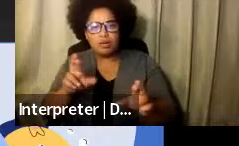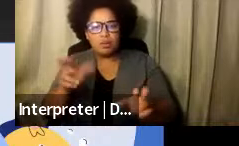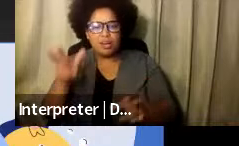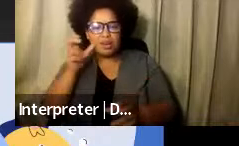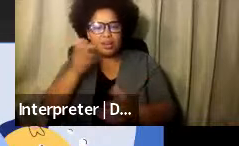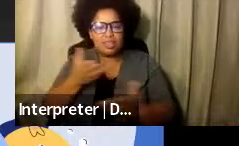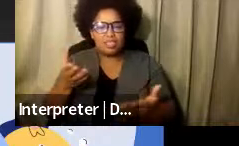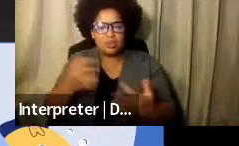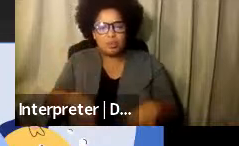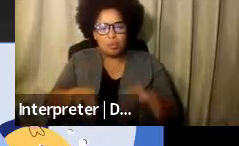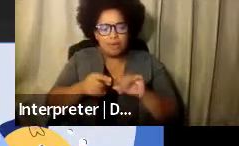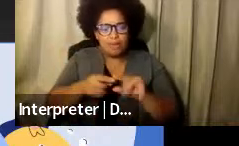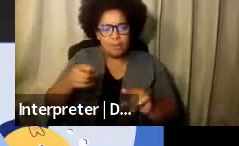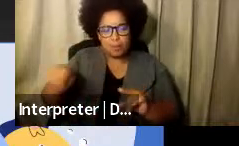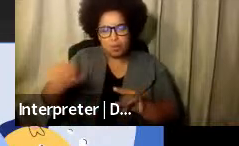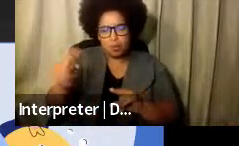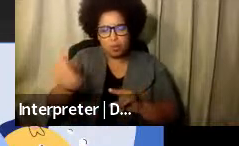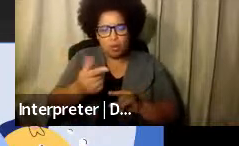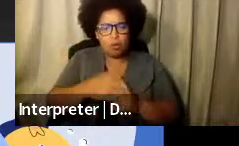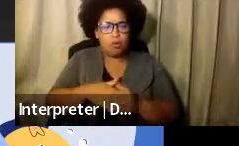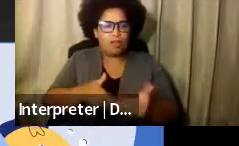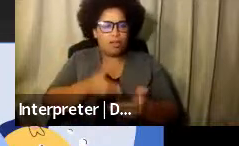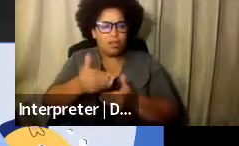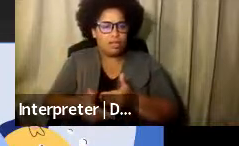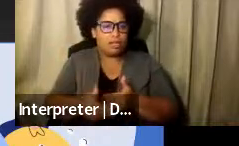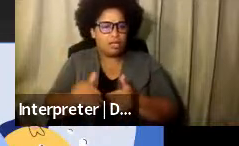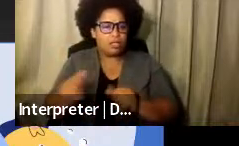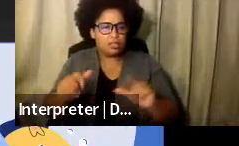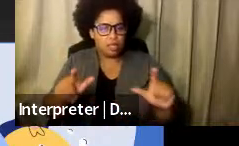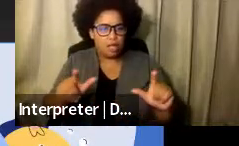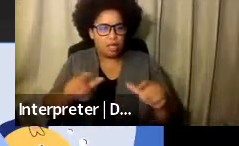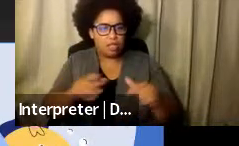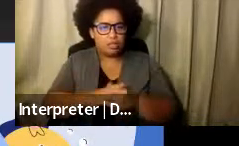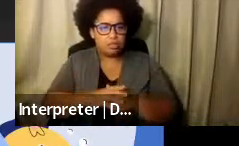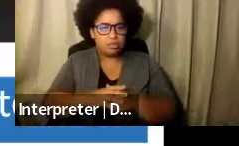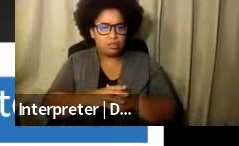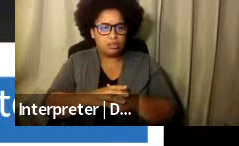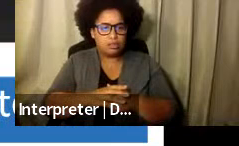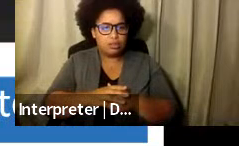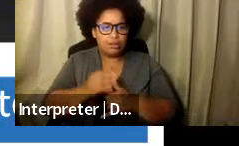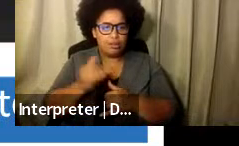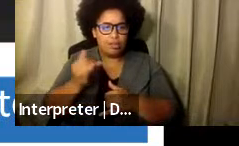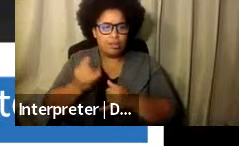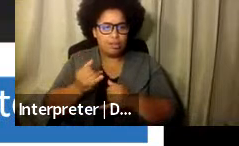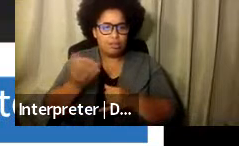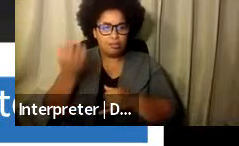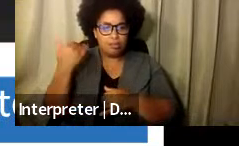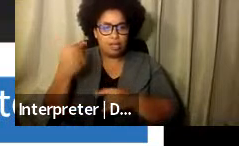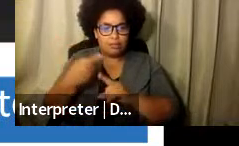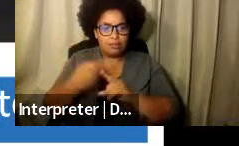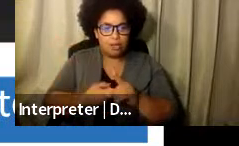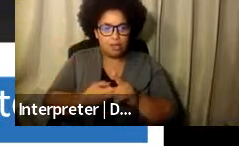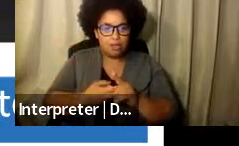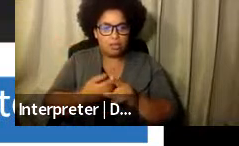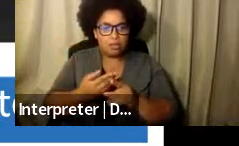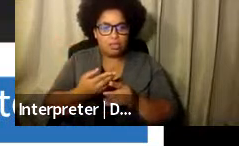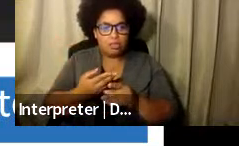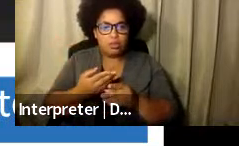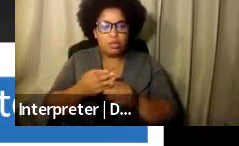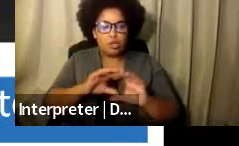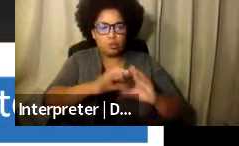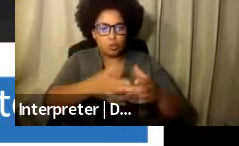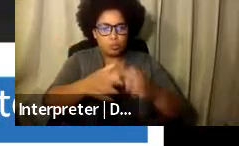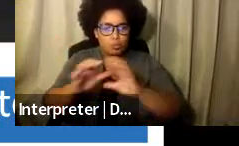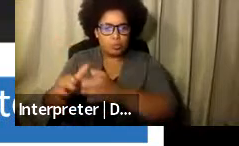important coming from you. So if we could go to the next slide. Last month, we broke into small groups, and